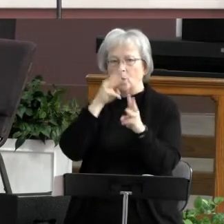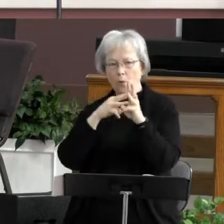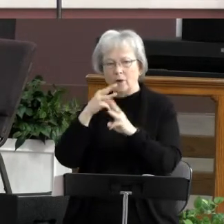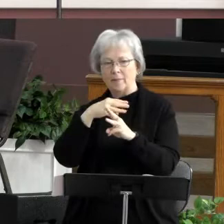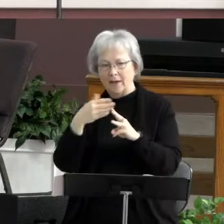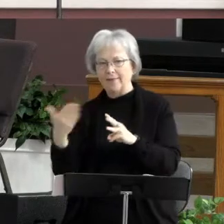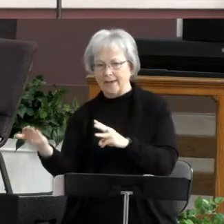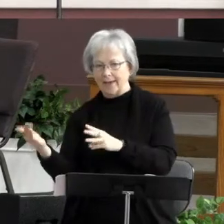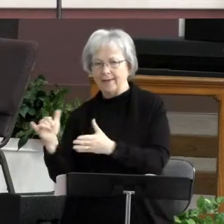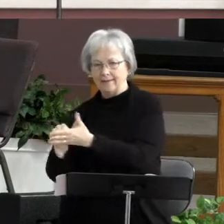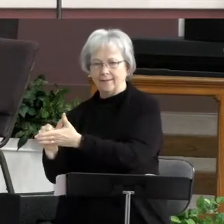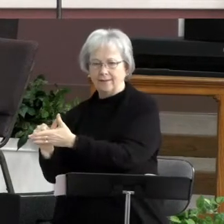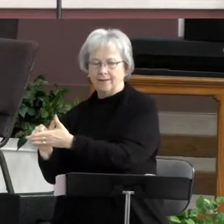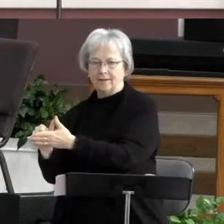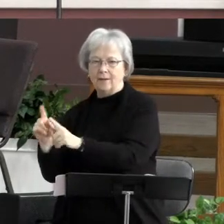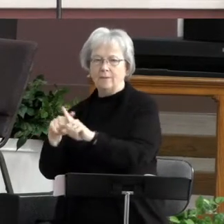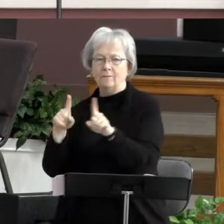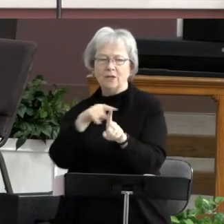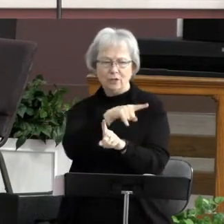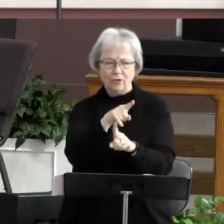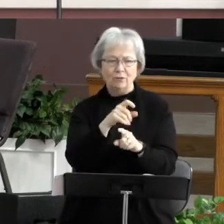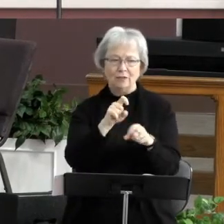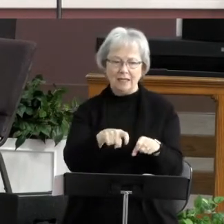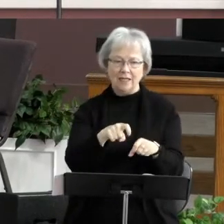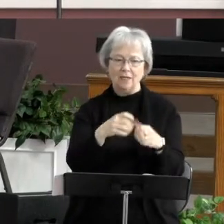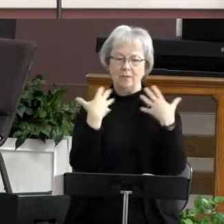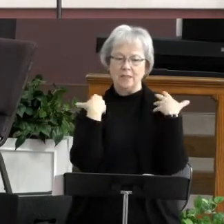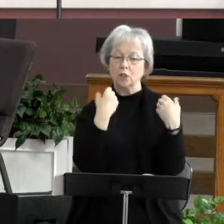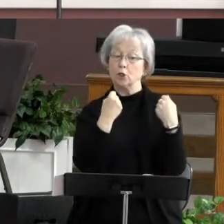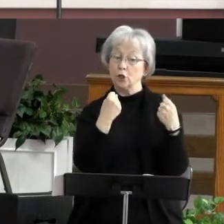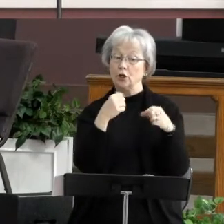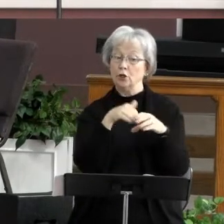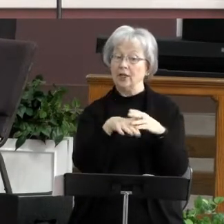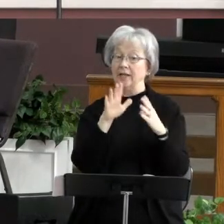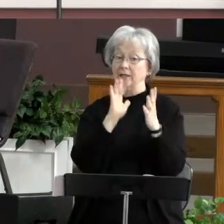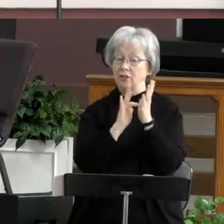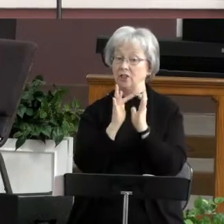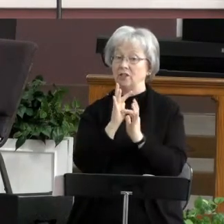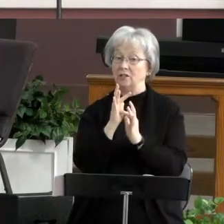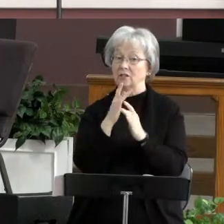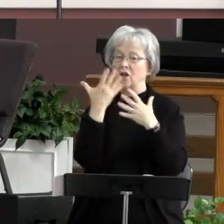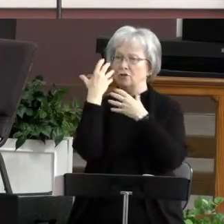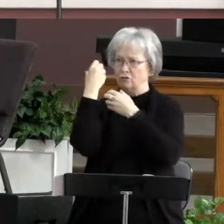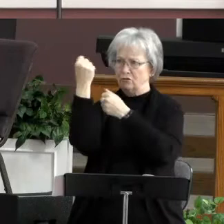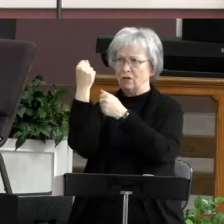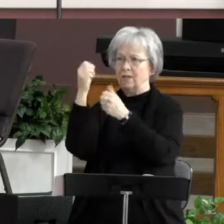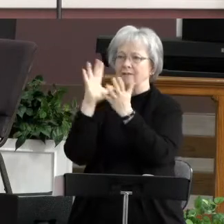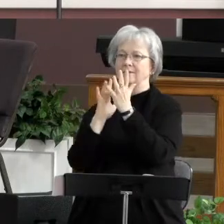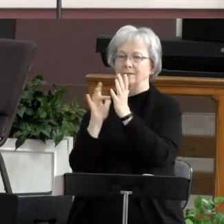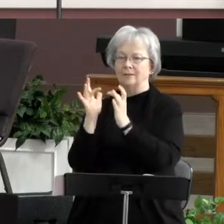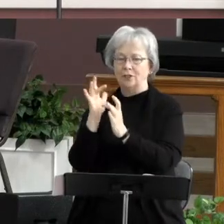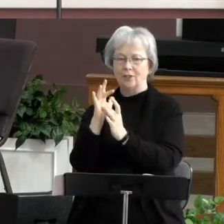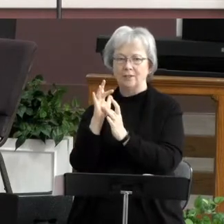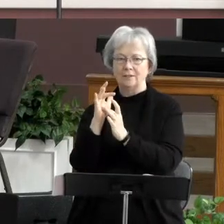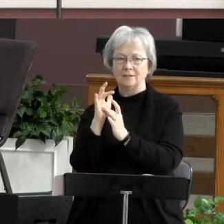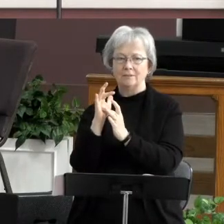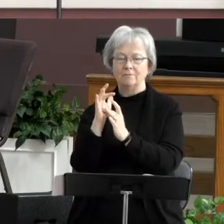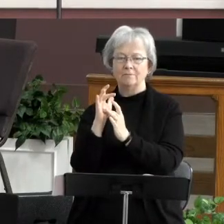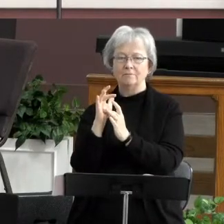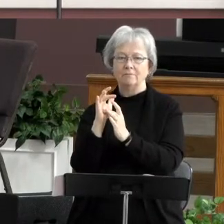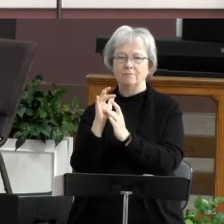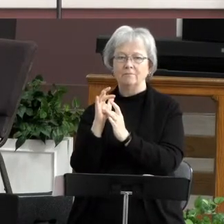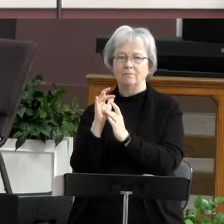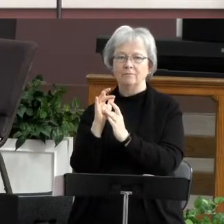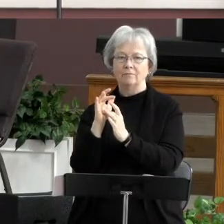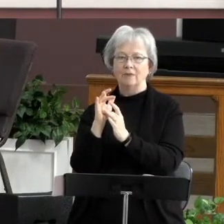need to be secure in him. You need to trust in him. Again, this goes back to what we have